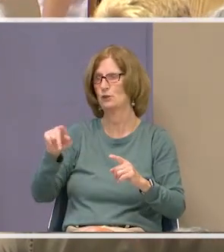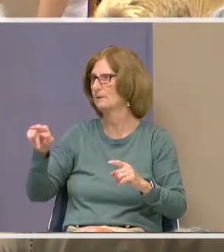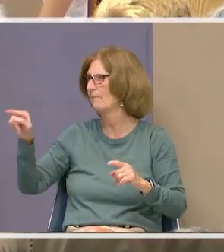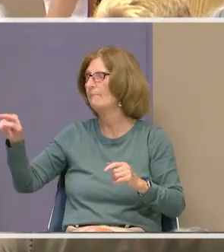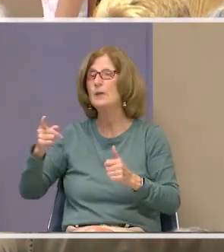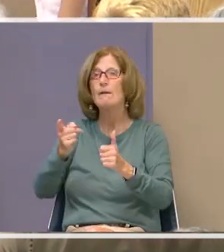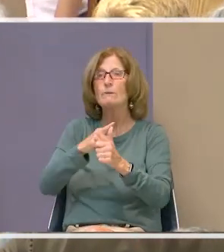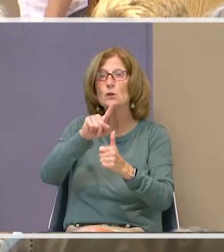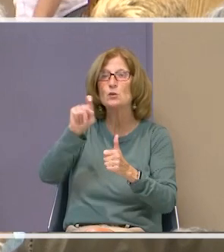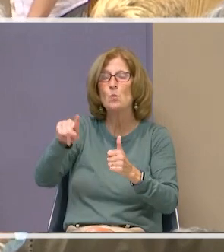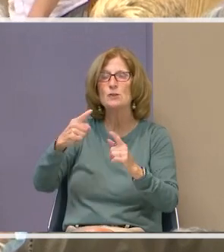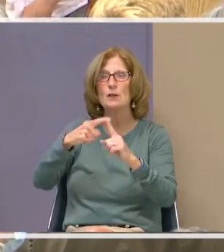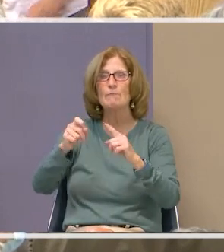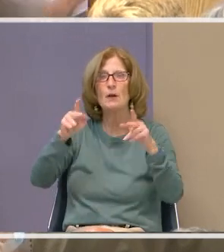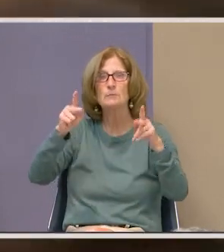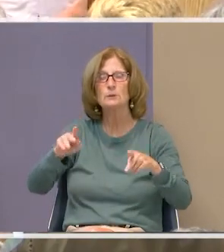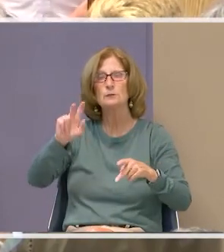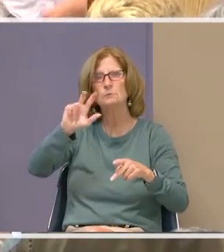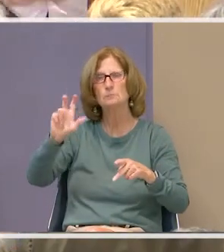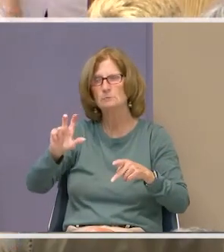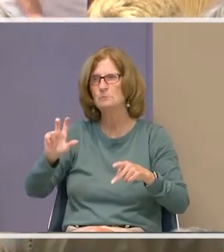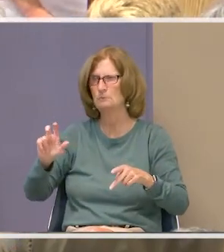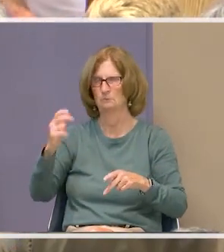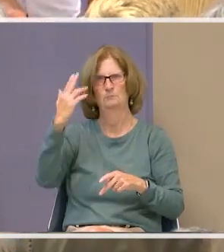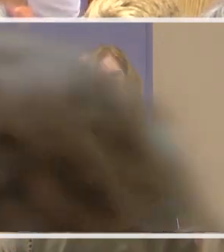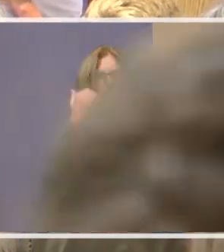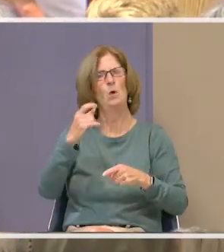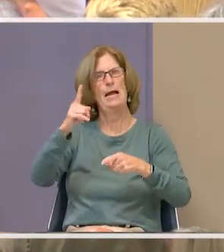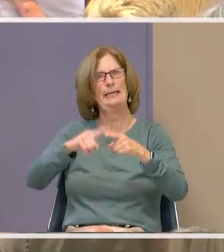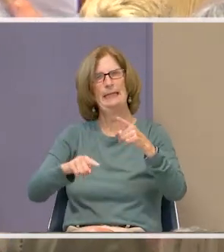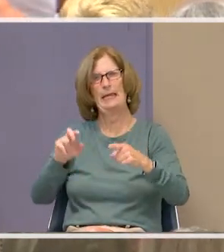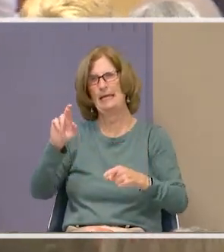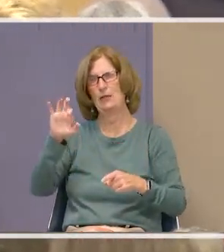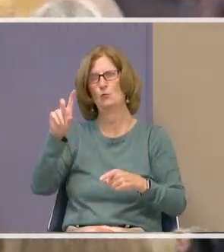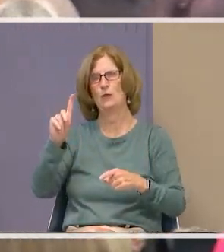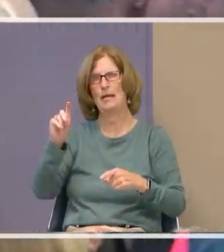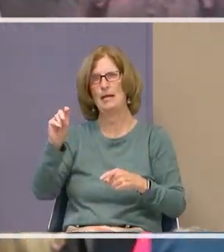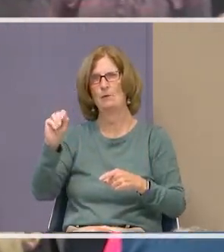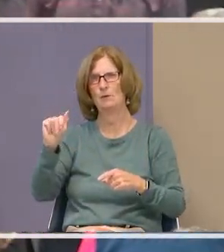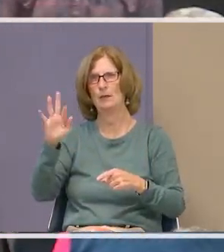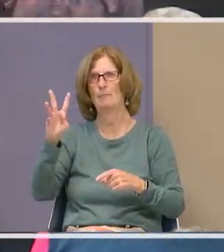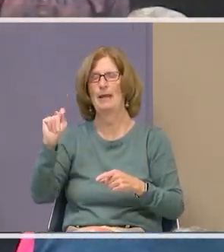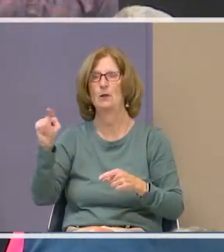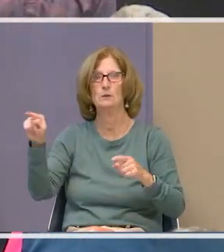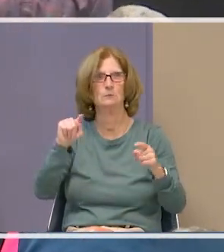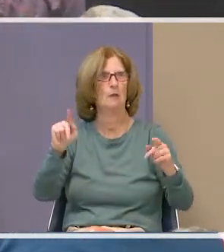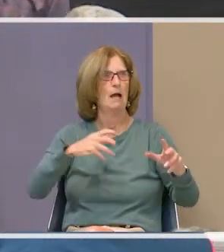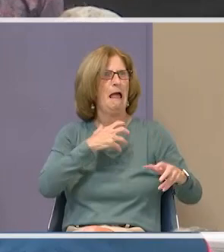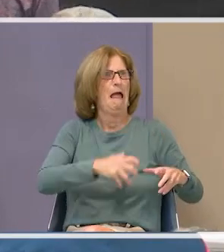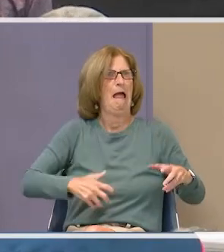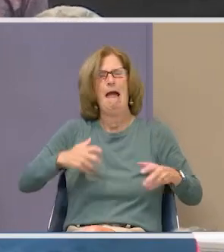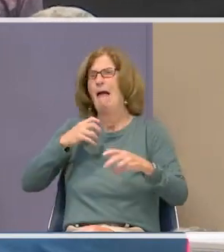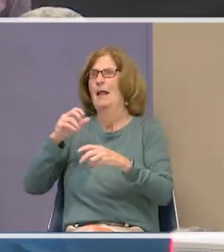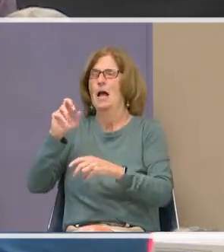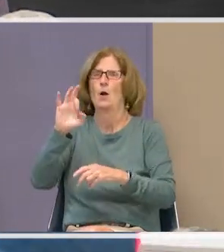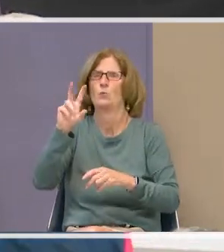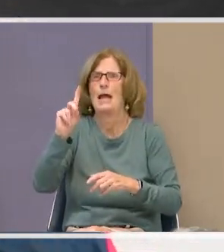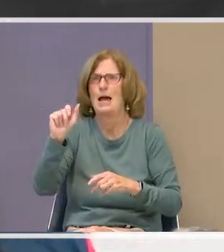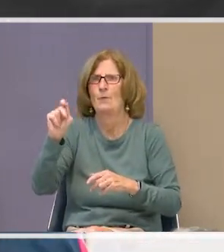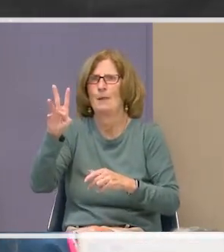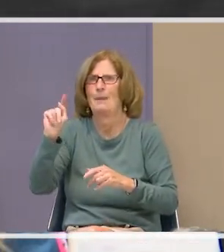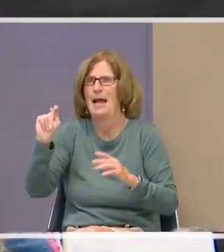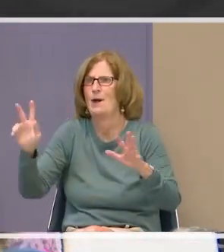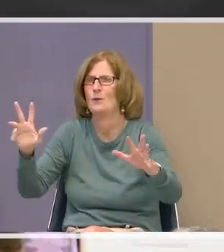So the first question is, why can't a roundabout be considered here? I'll let Mike answer that.